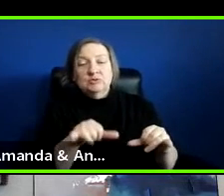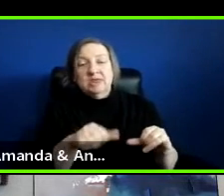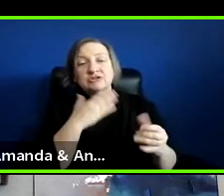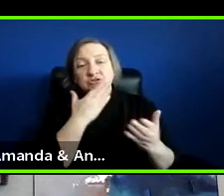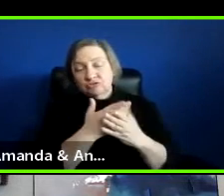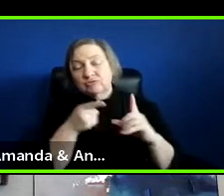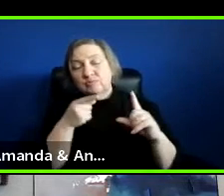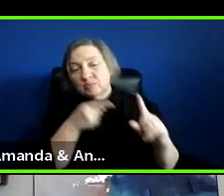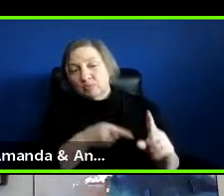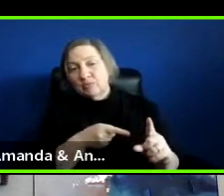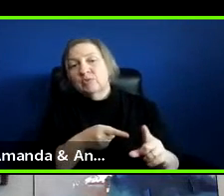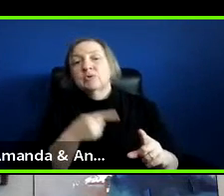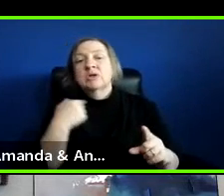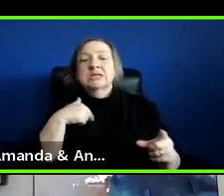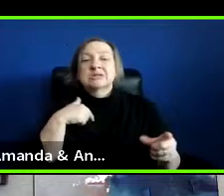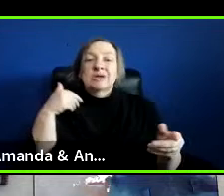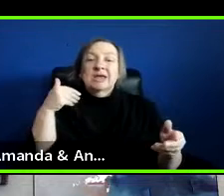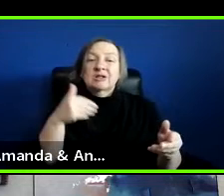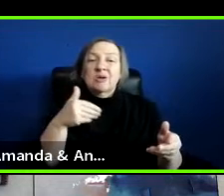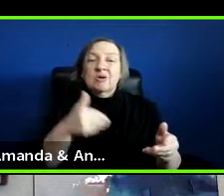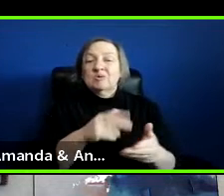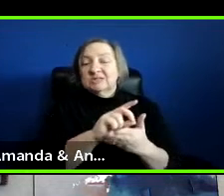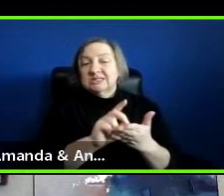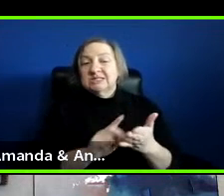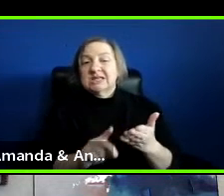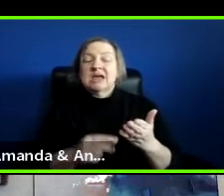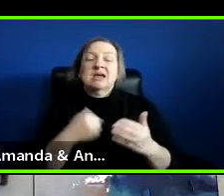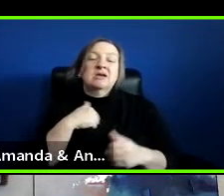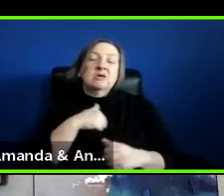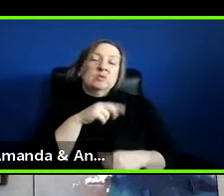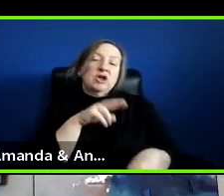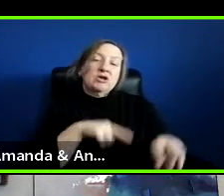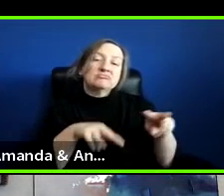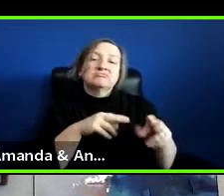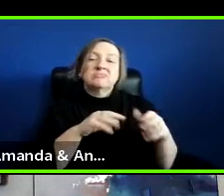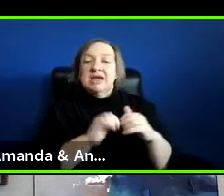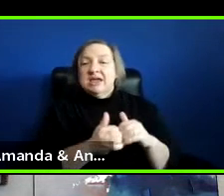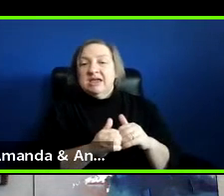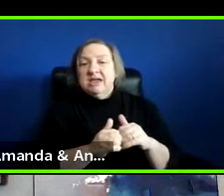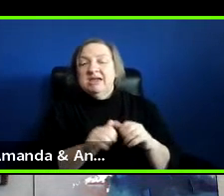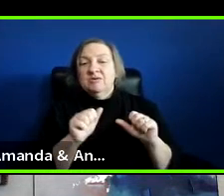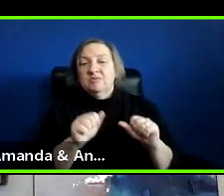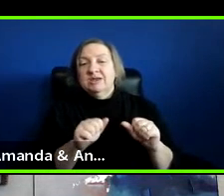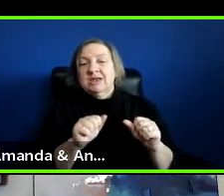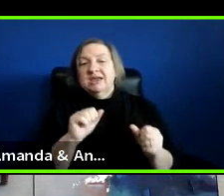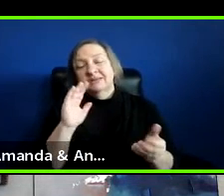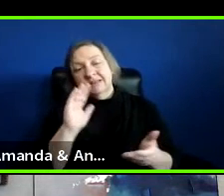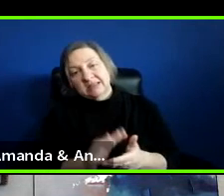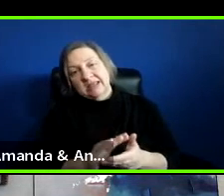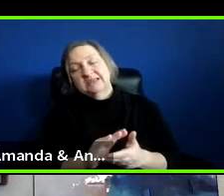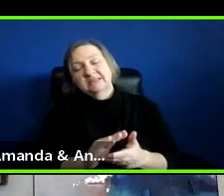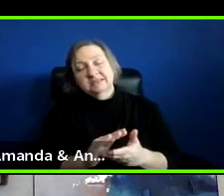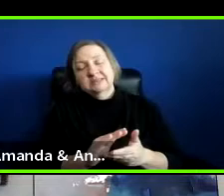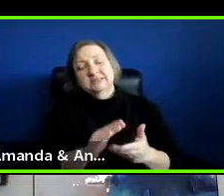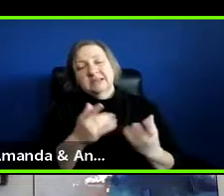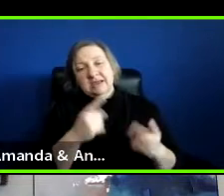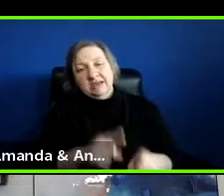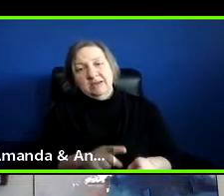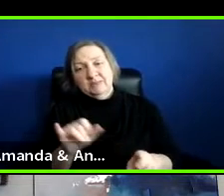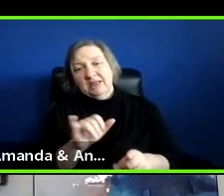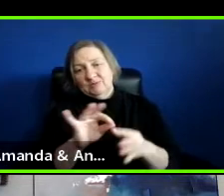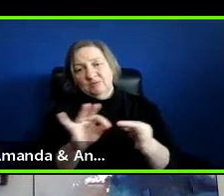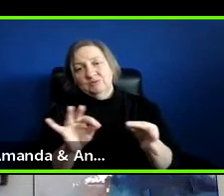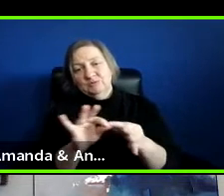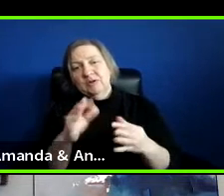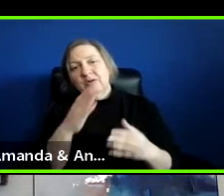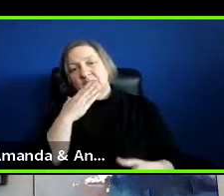point. So as we get closer to the design, we would be looking at measures that would discourage exactly what you described. But thank